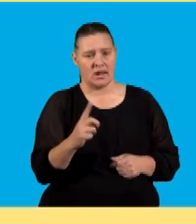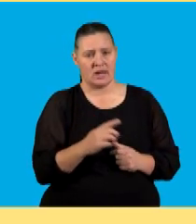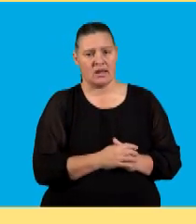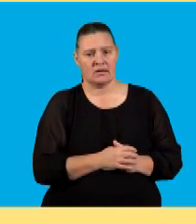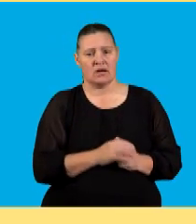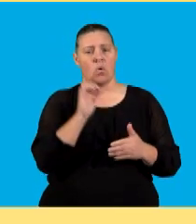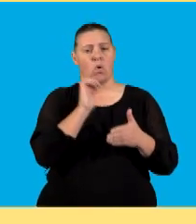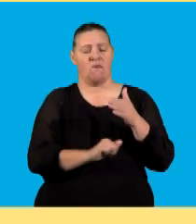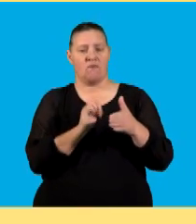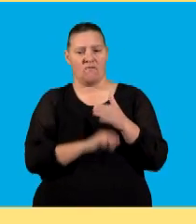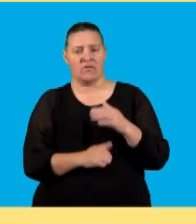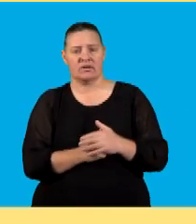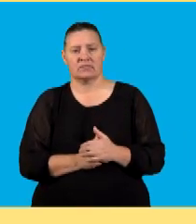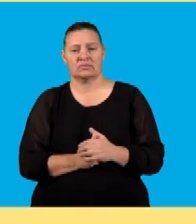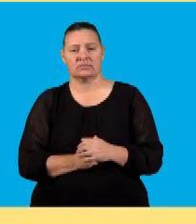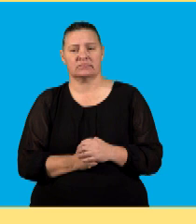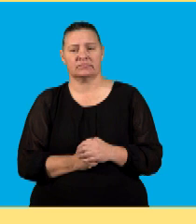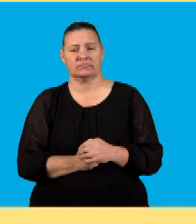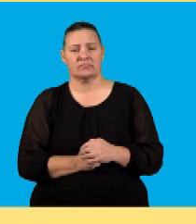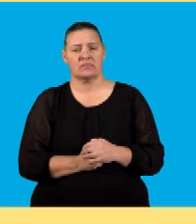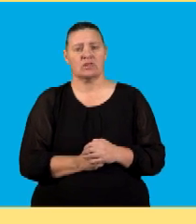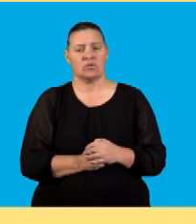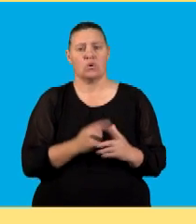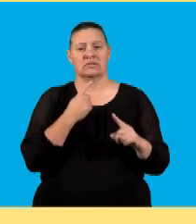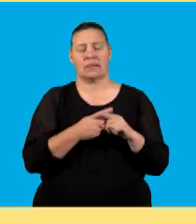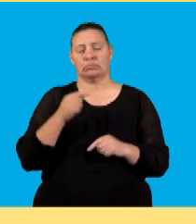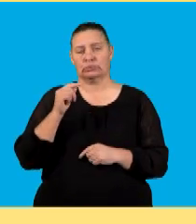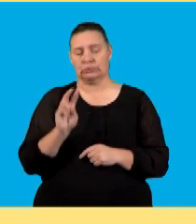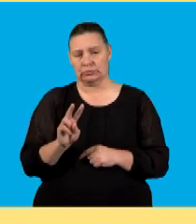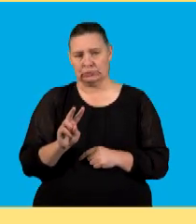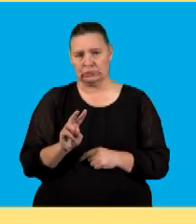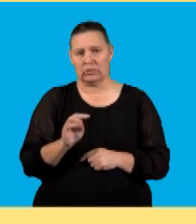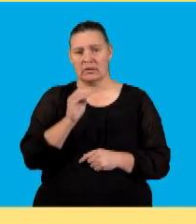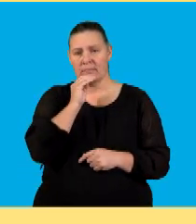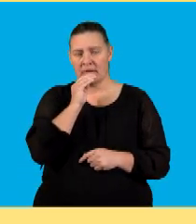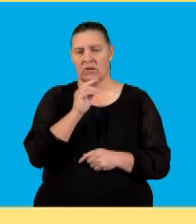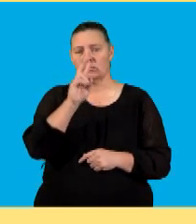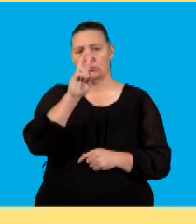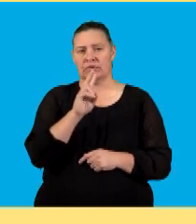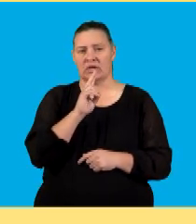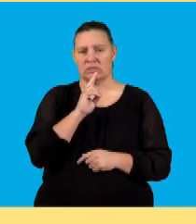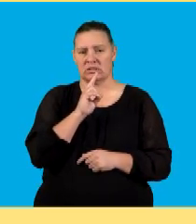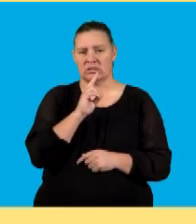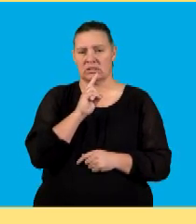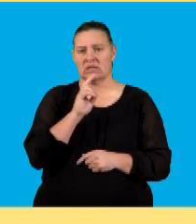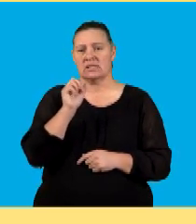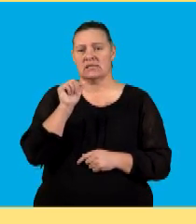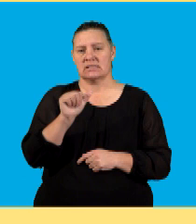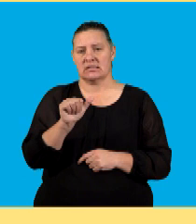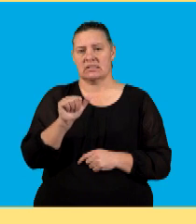rand that has been deducted. So I'll come here, I'll multiply that by 2. That will then give me